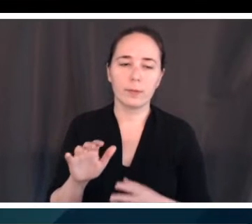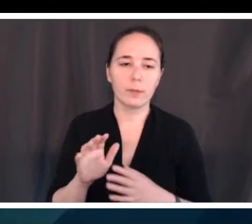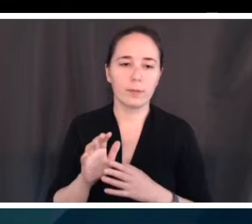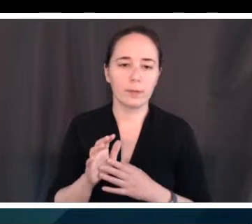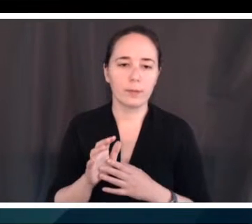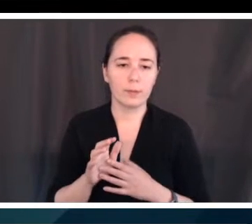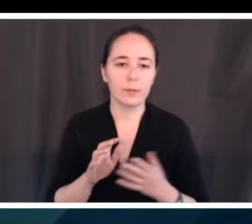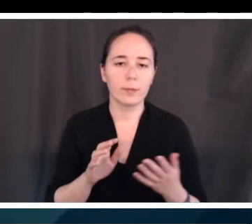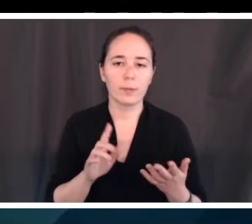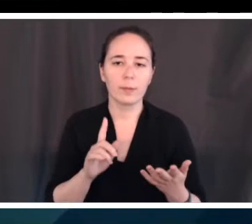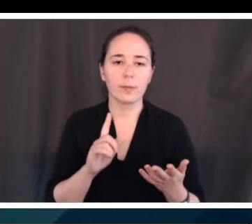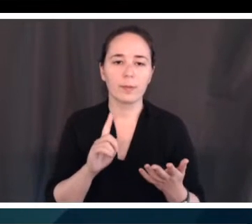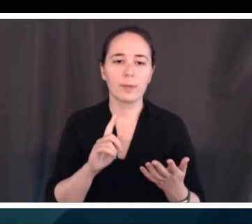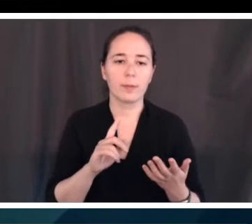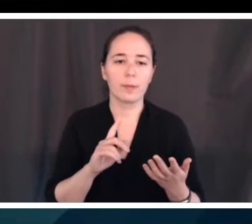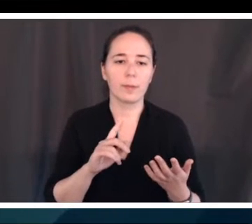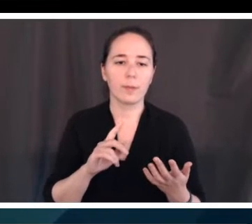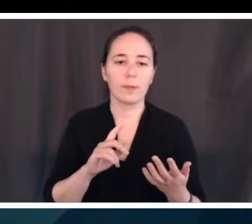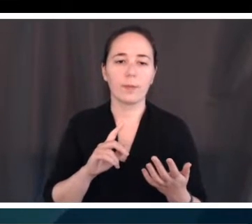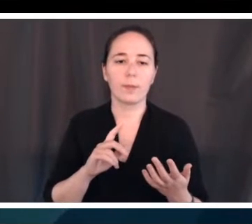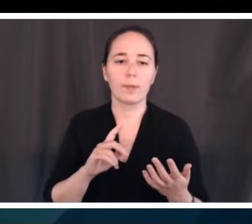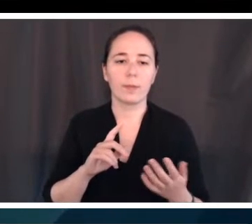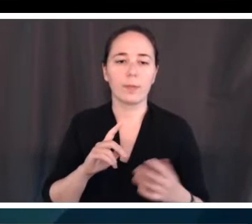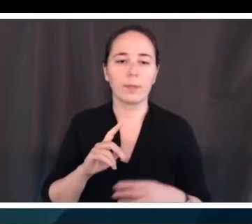personally, I've always felt um,